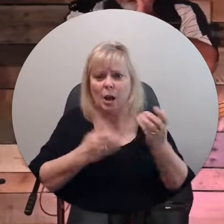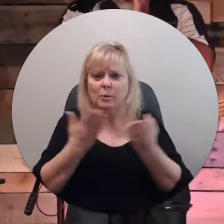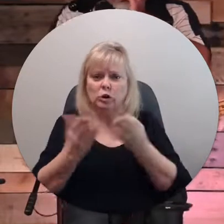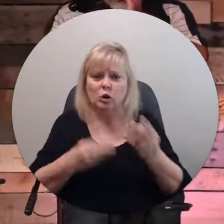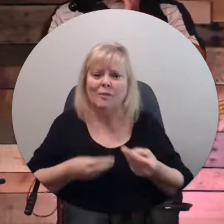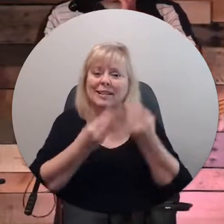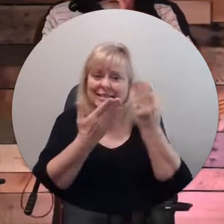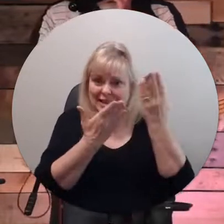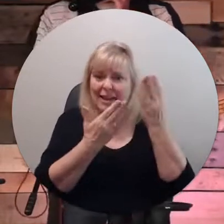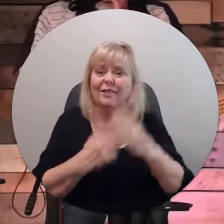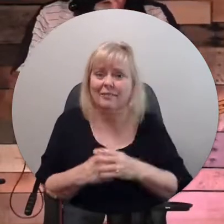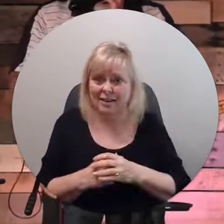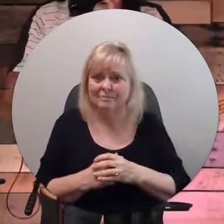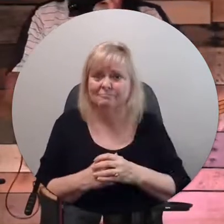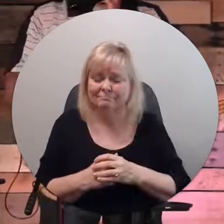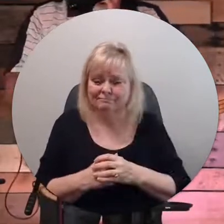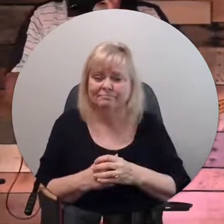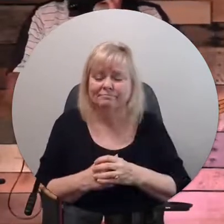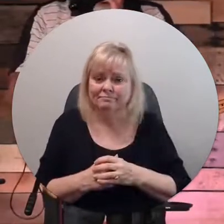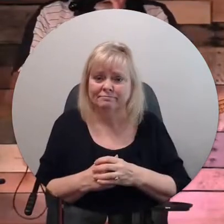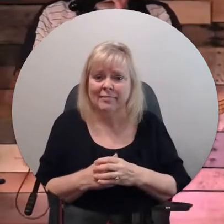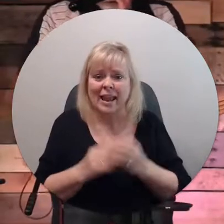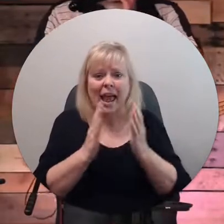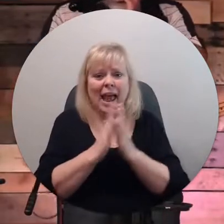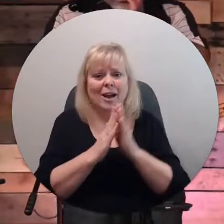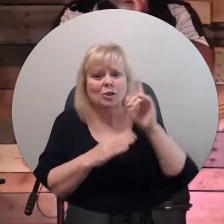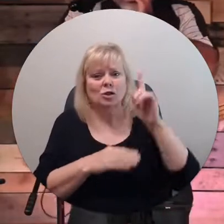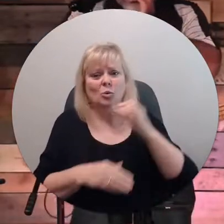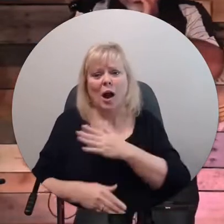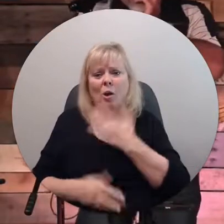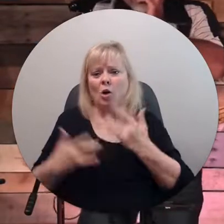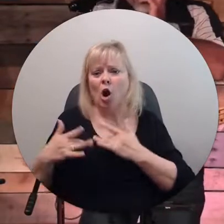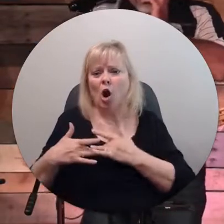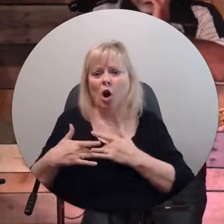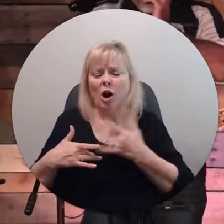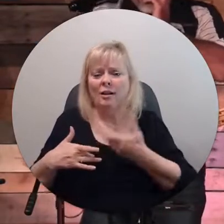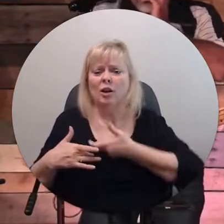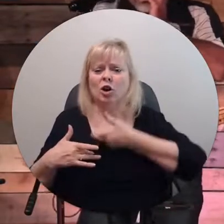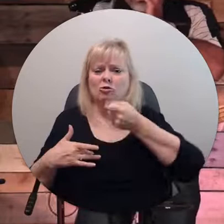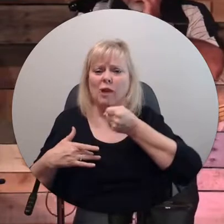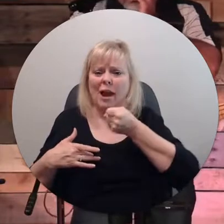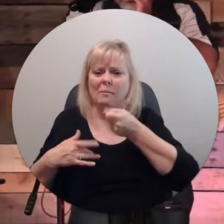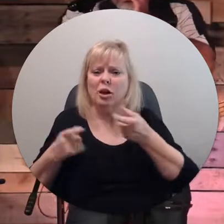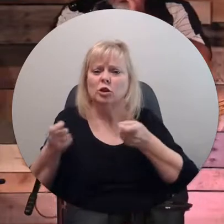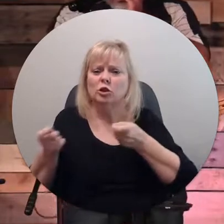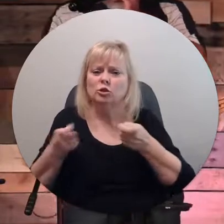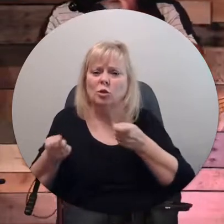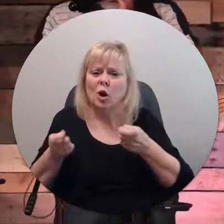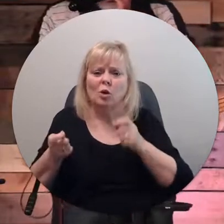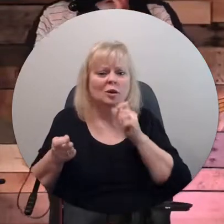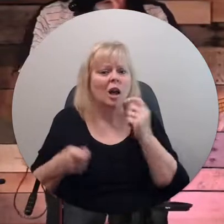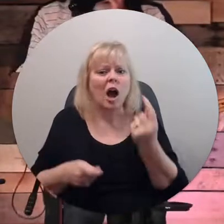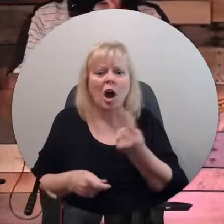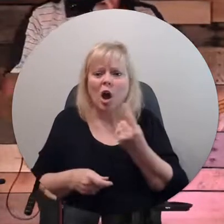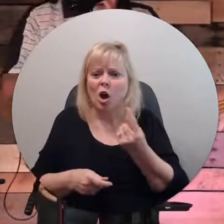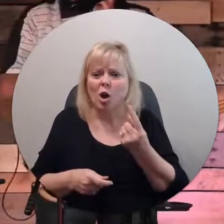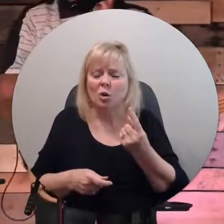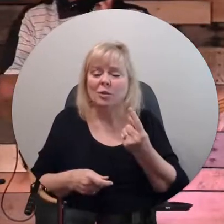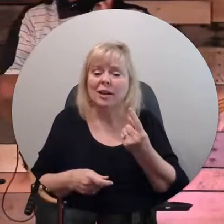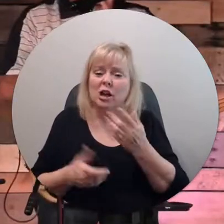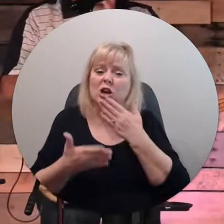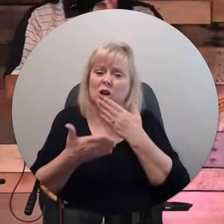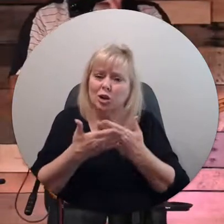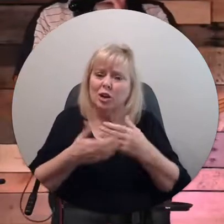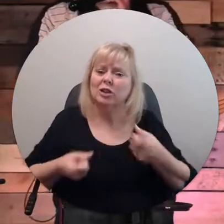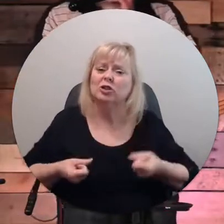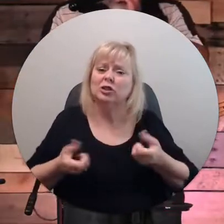ask that you would grab hold of our hearts and make us not only generous givers, but joyful givers.